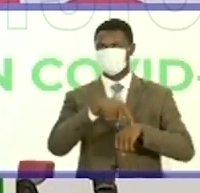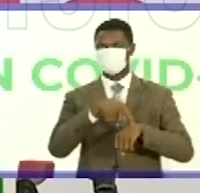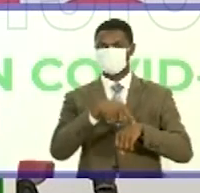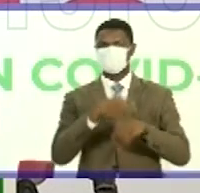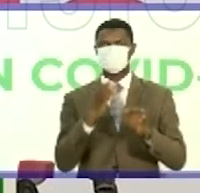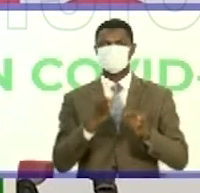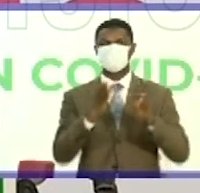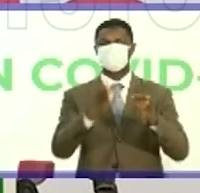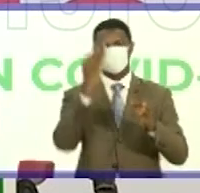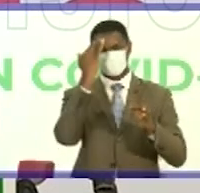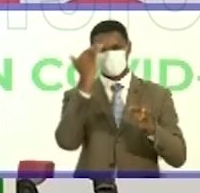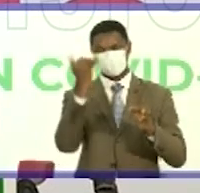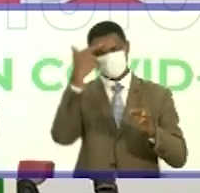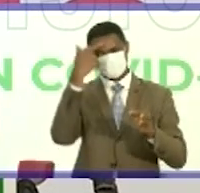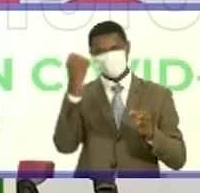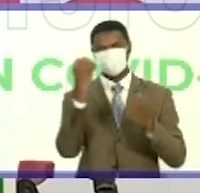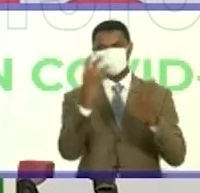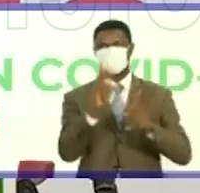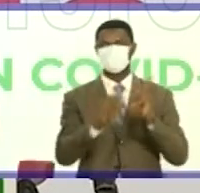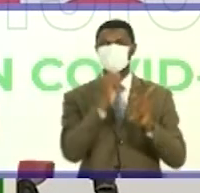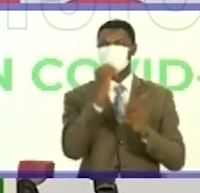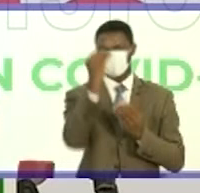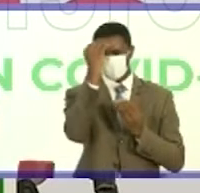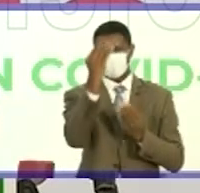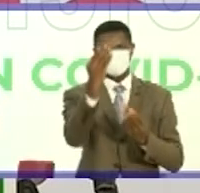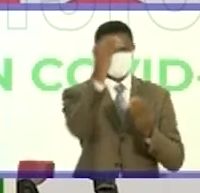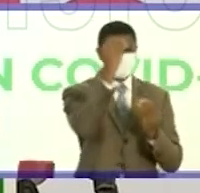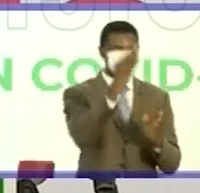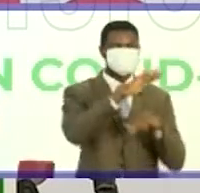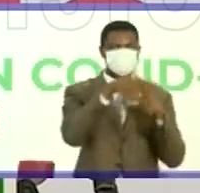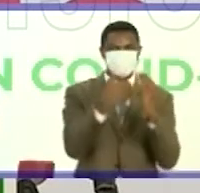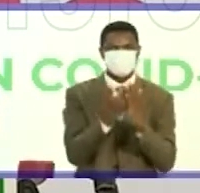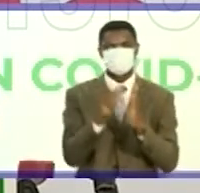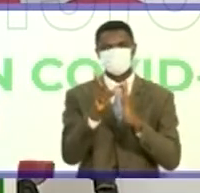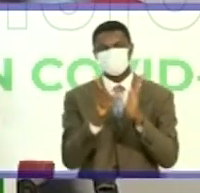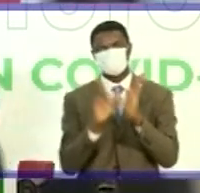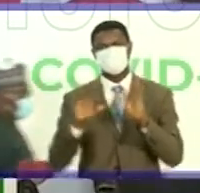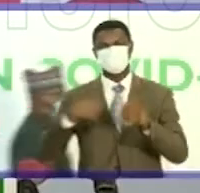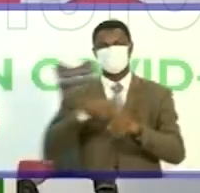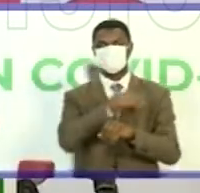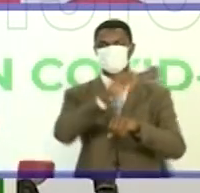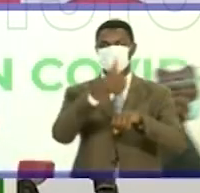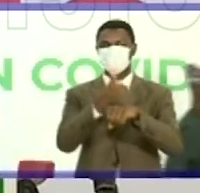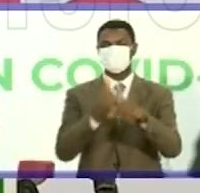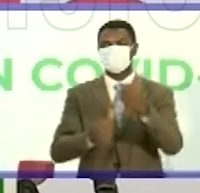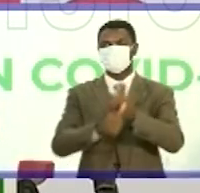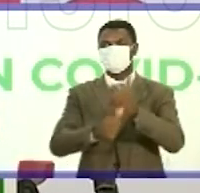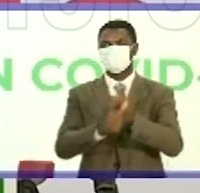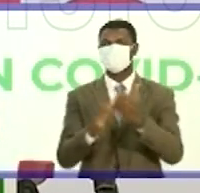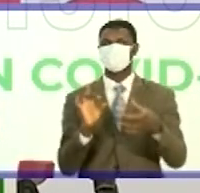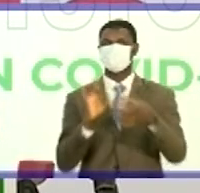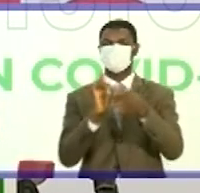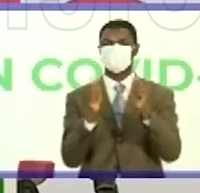by the observed lack of compliance with prescribed measures, dangers associated with community spread